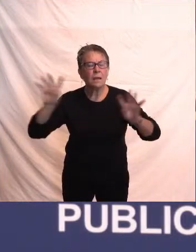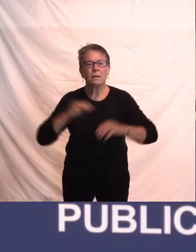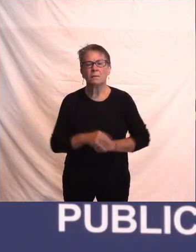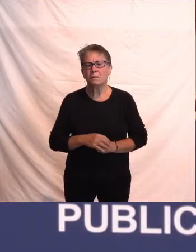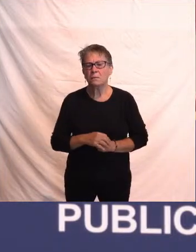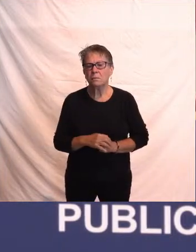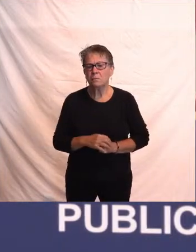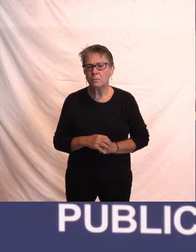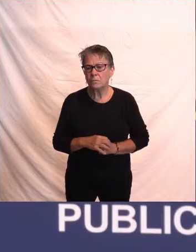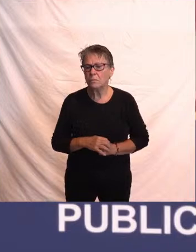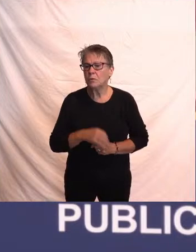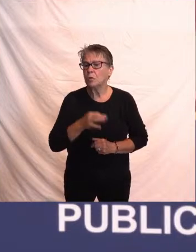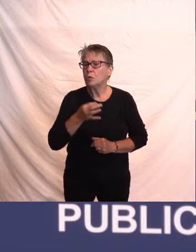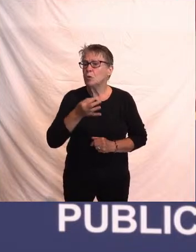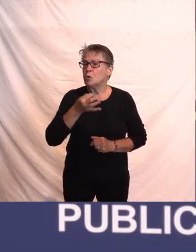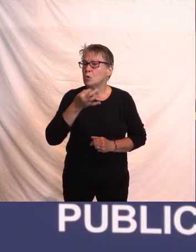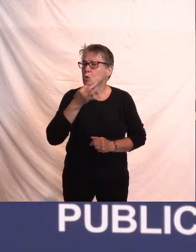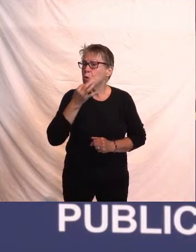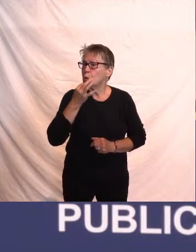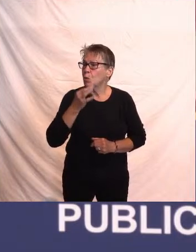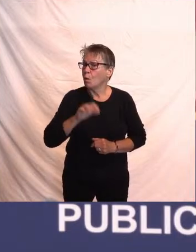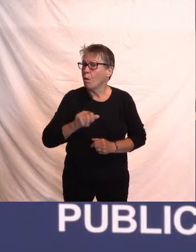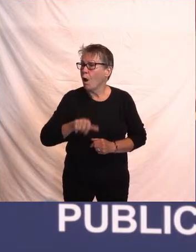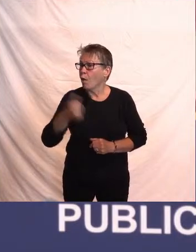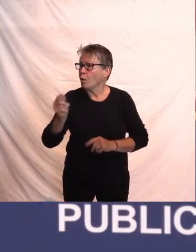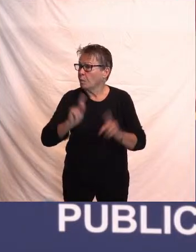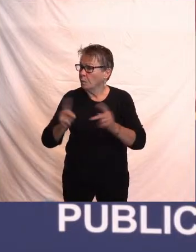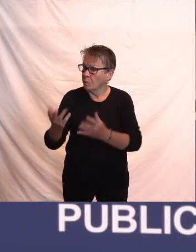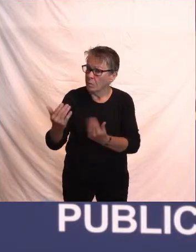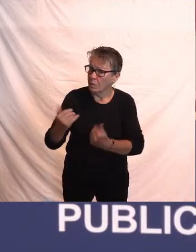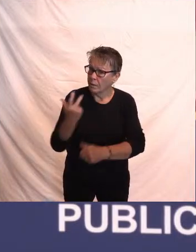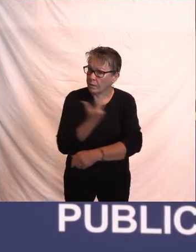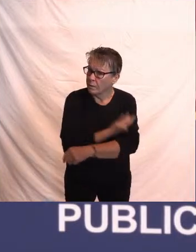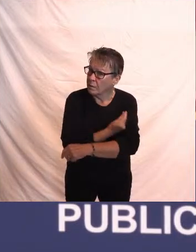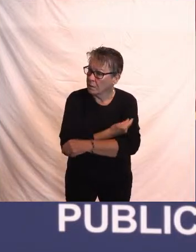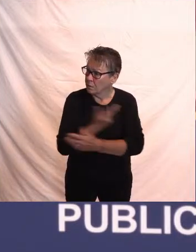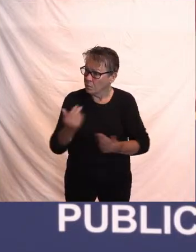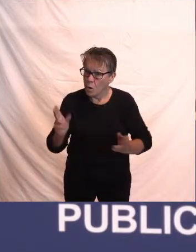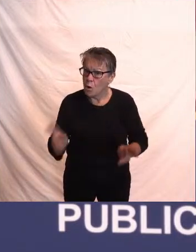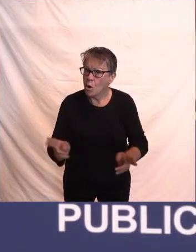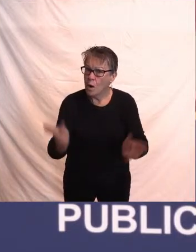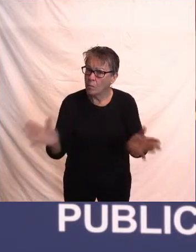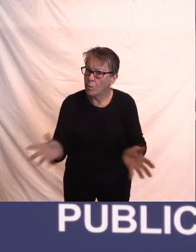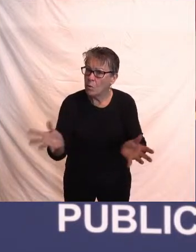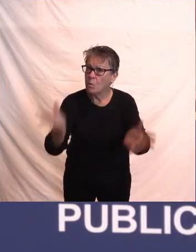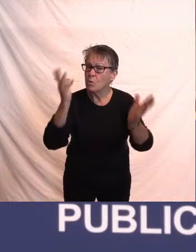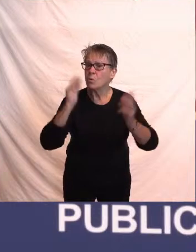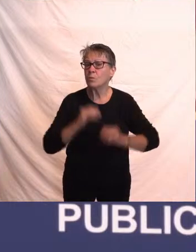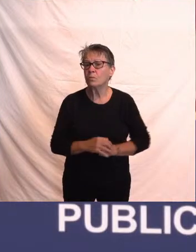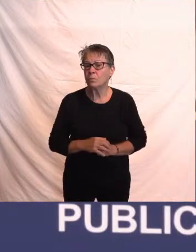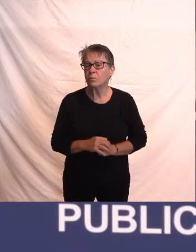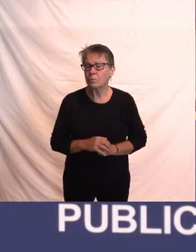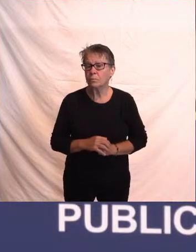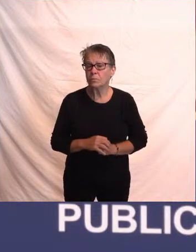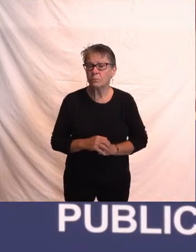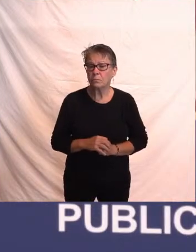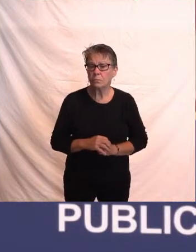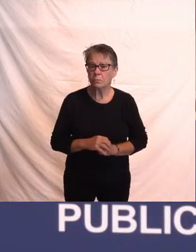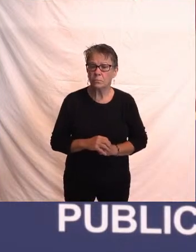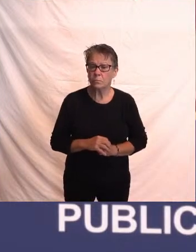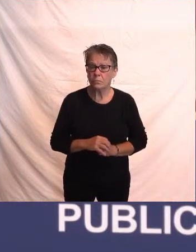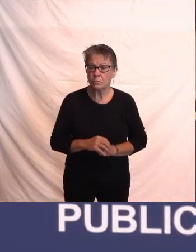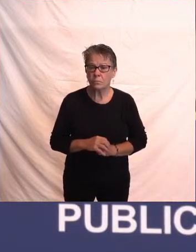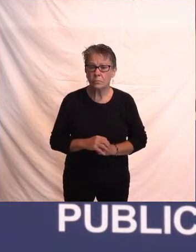Pfizer-BioNTech has also recently submitted data to the FDA on the safety and efficacy of their vaccine for